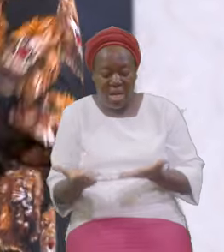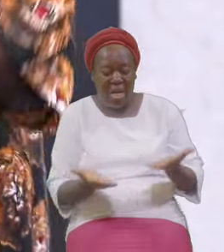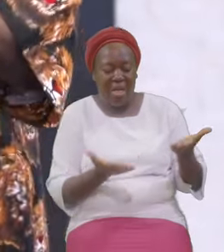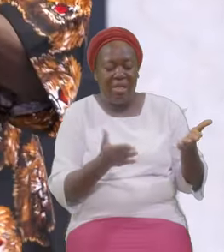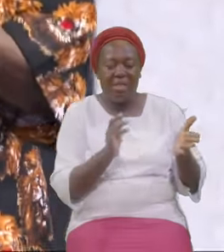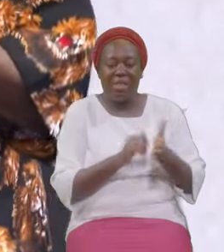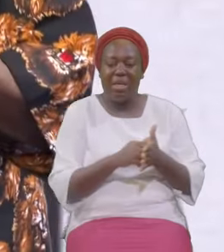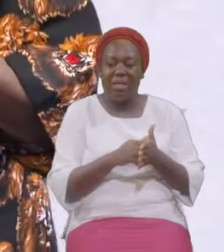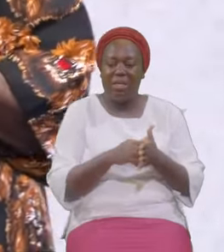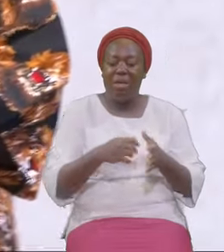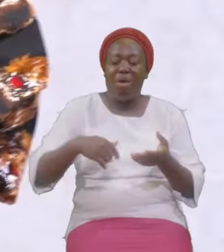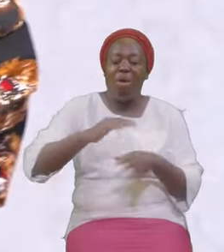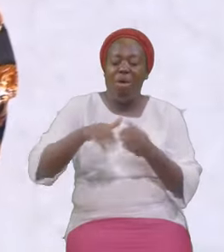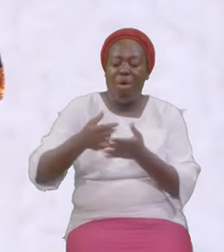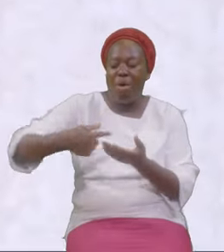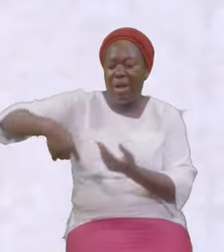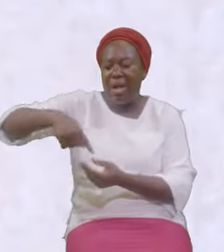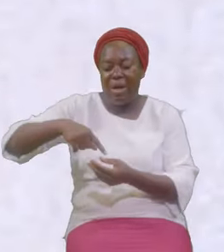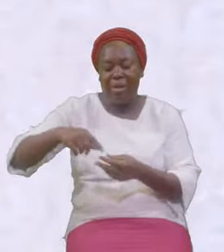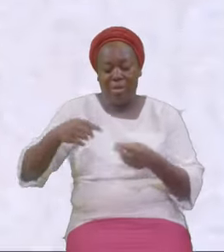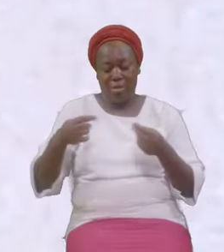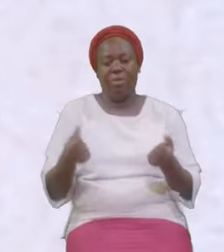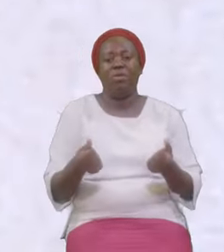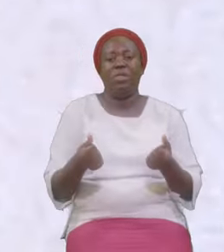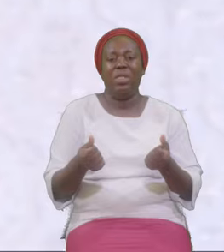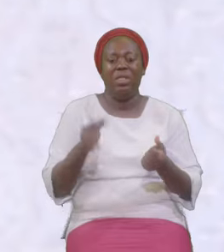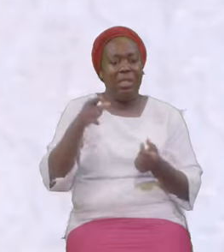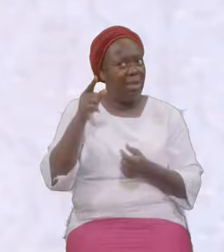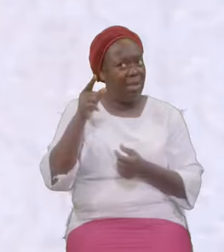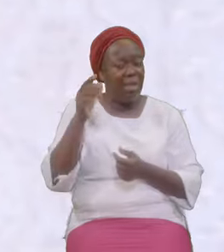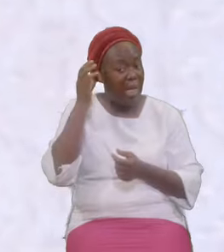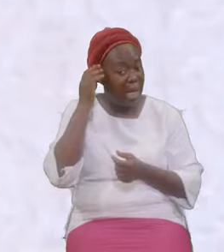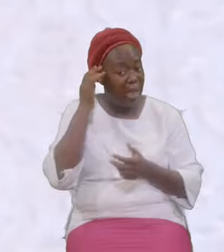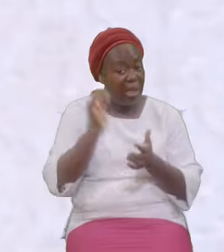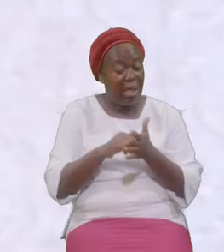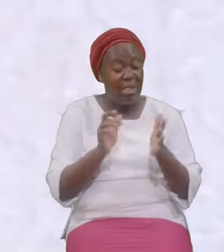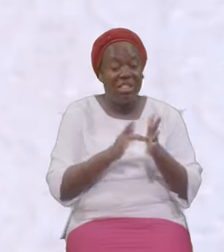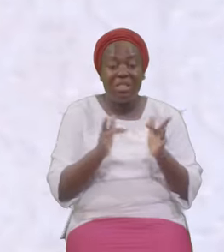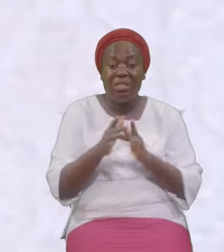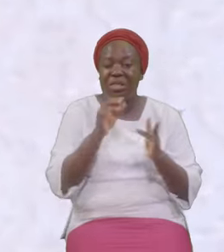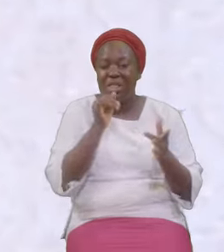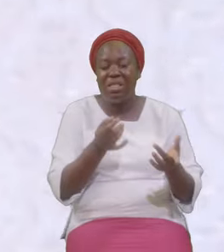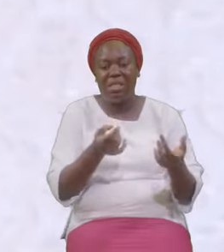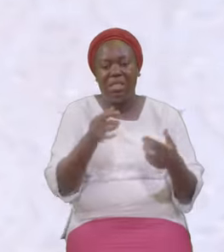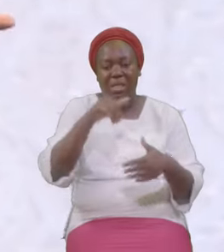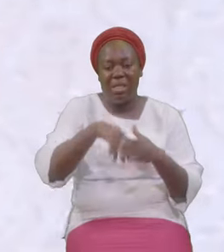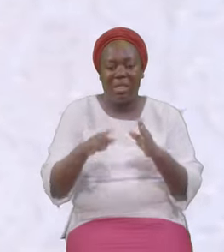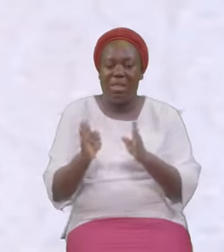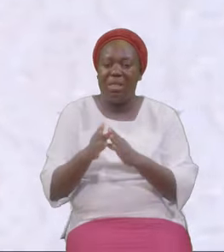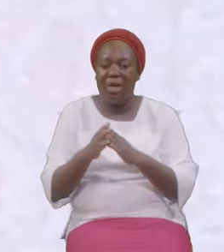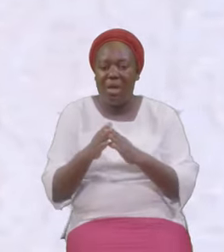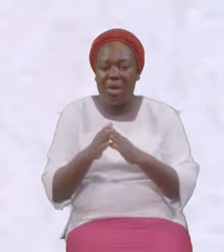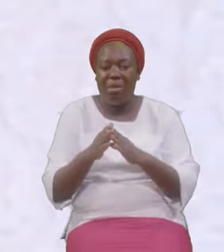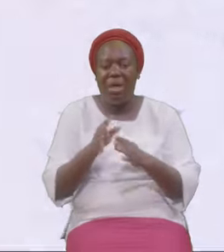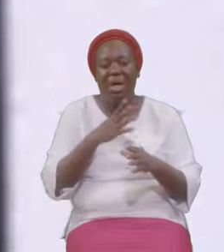along. All of a sudden, he heard that Jesus is in town. And nobody